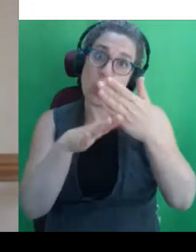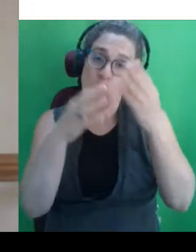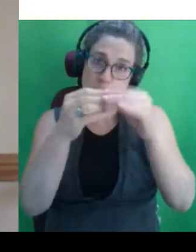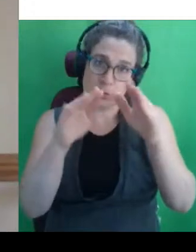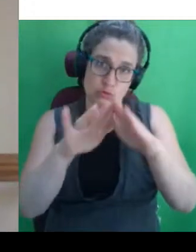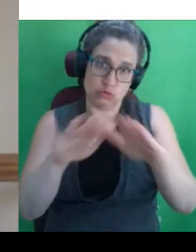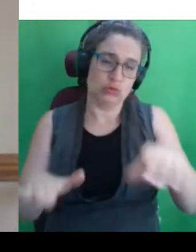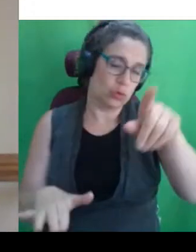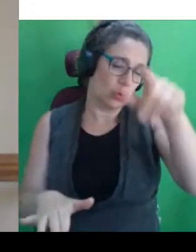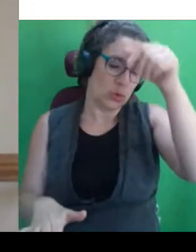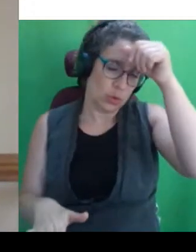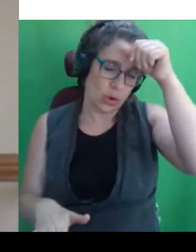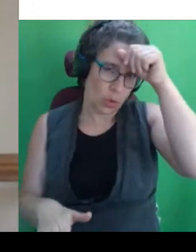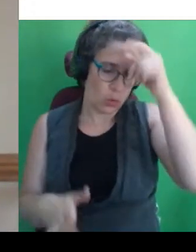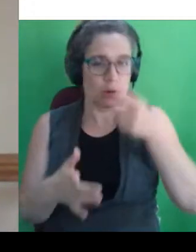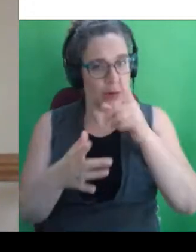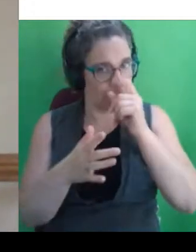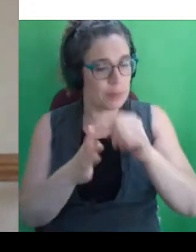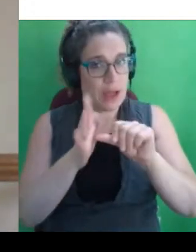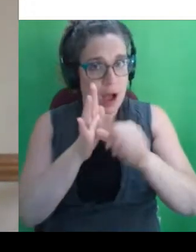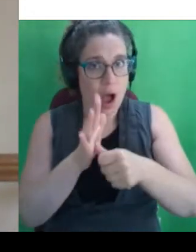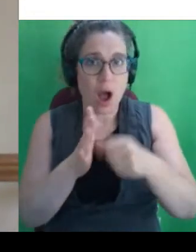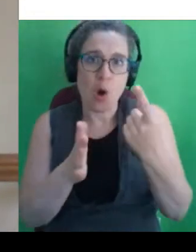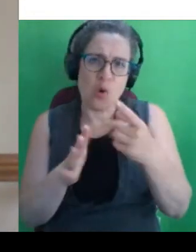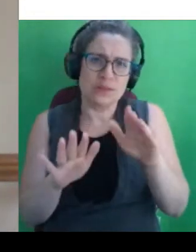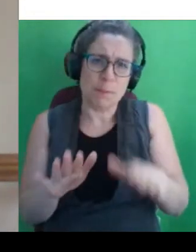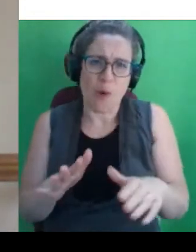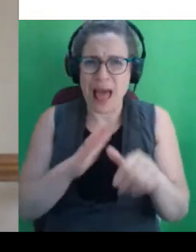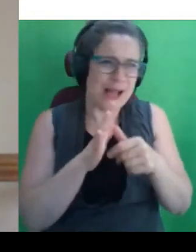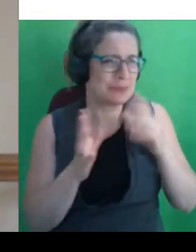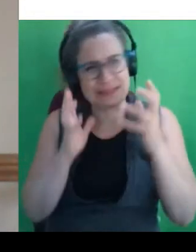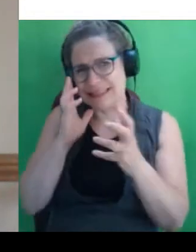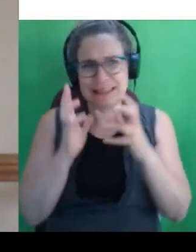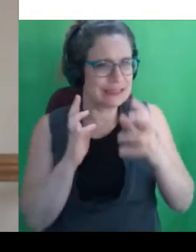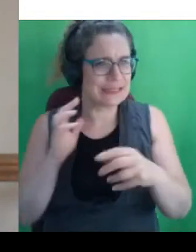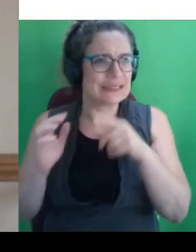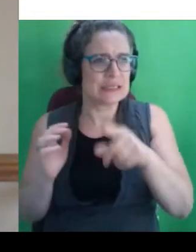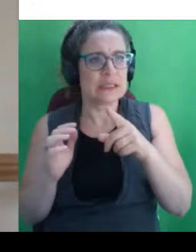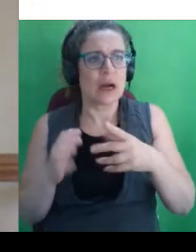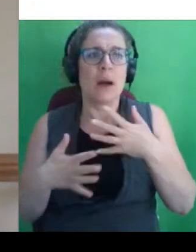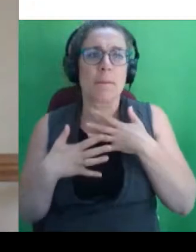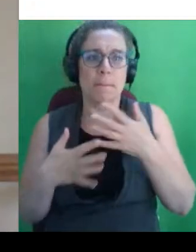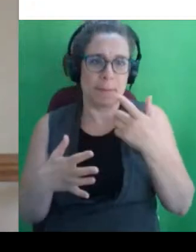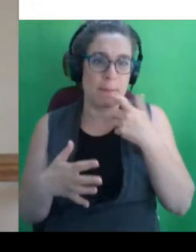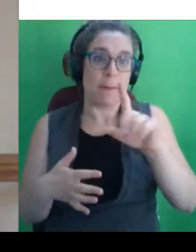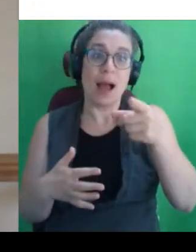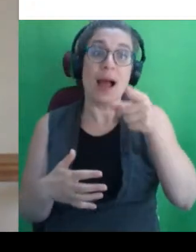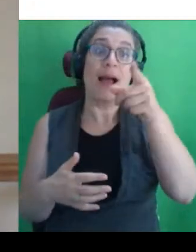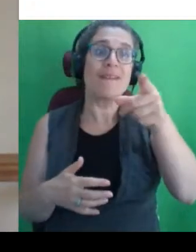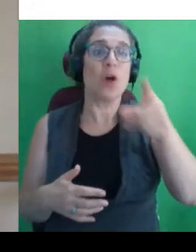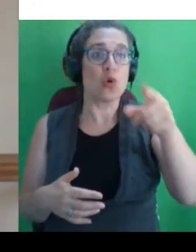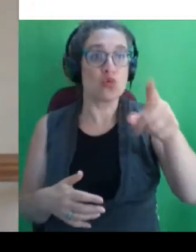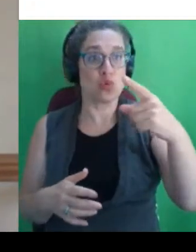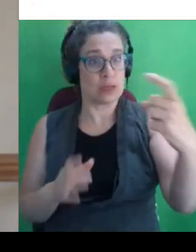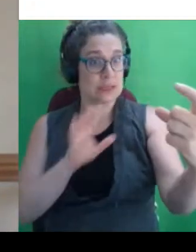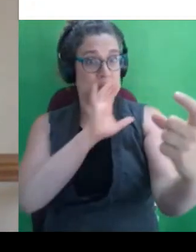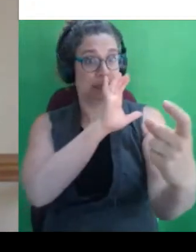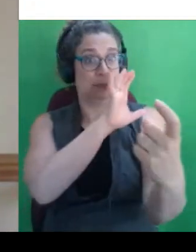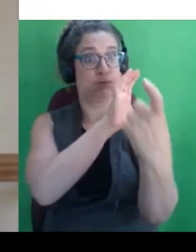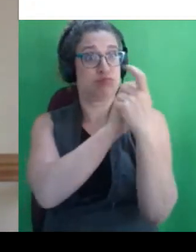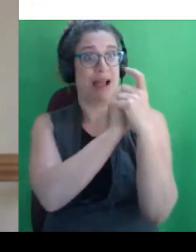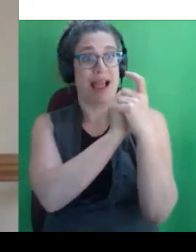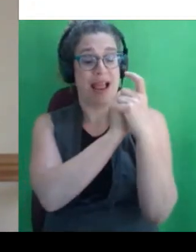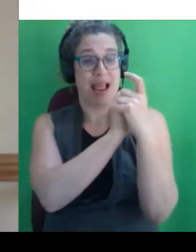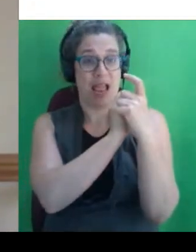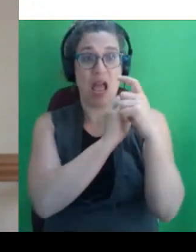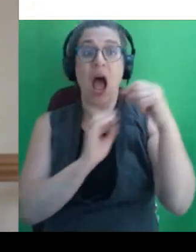often challenges with small children getting them to take medication. And if you were to place the spray into the spacer, although it is held